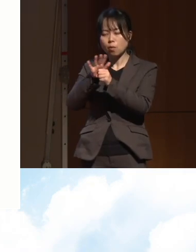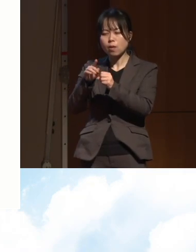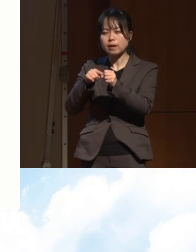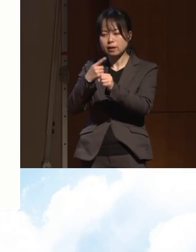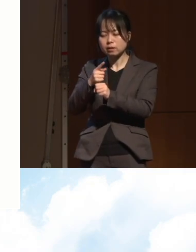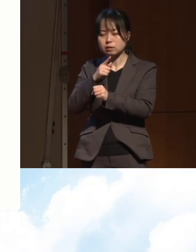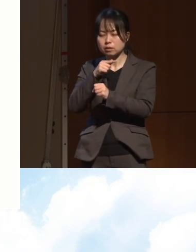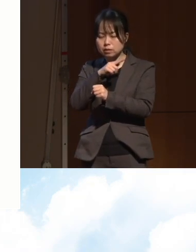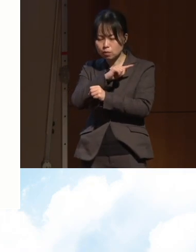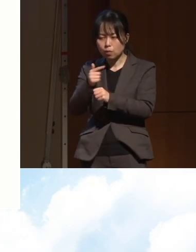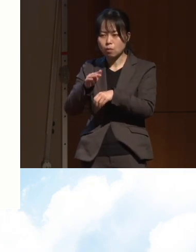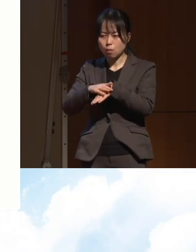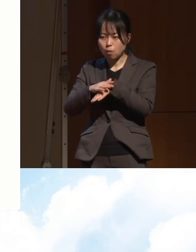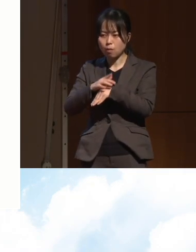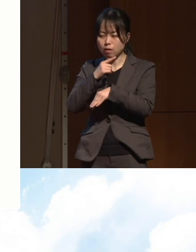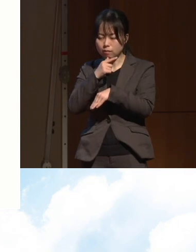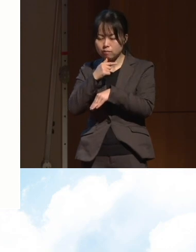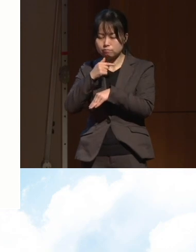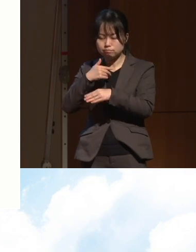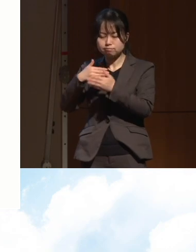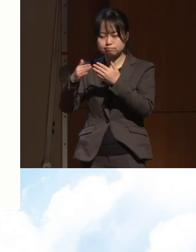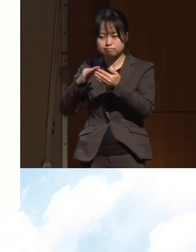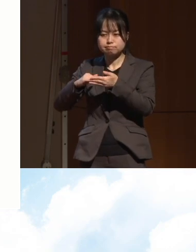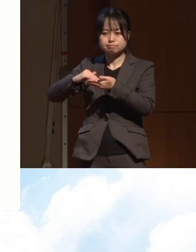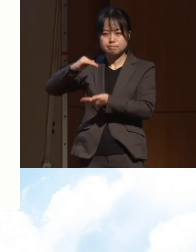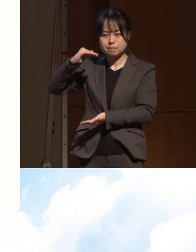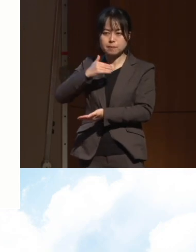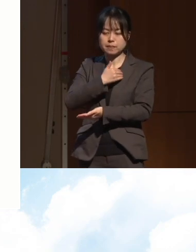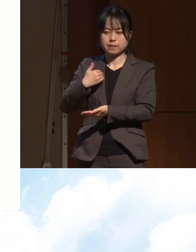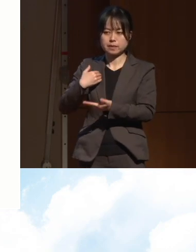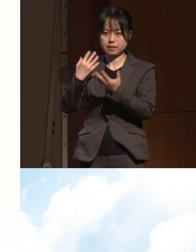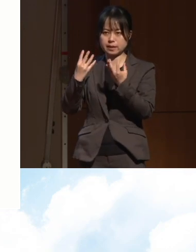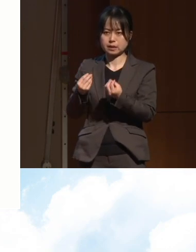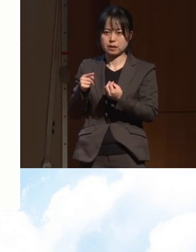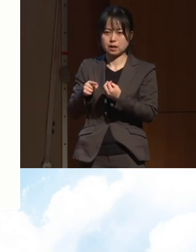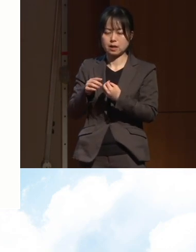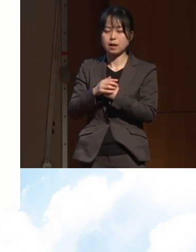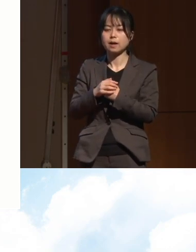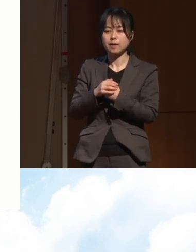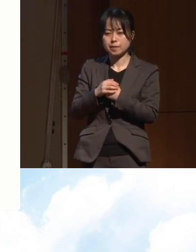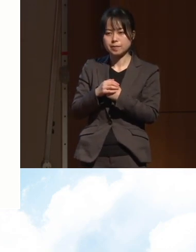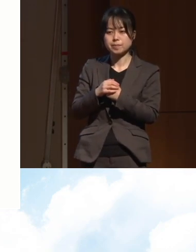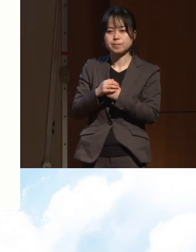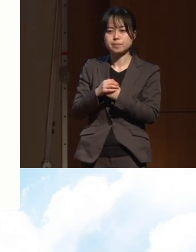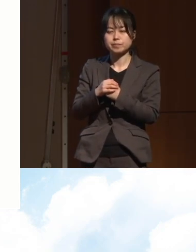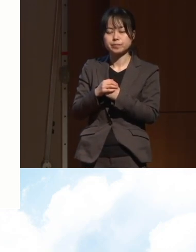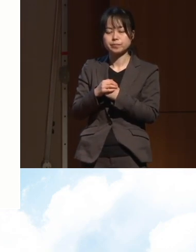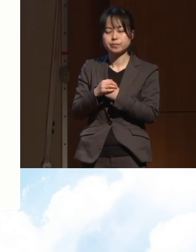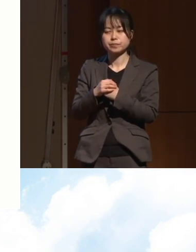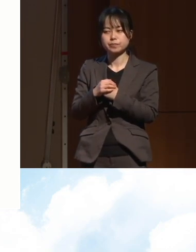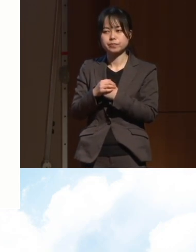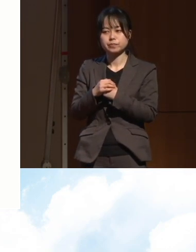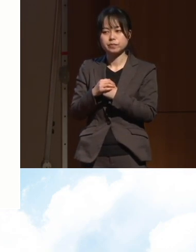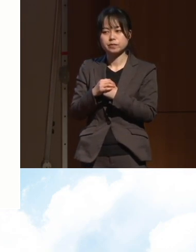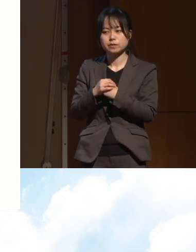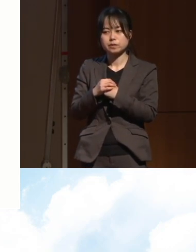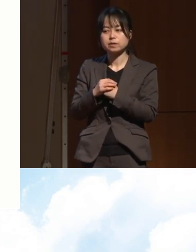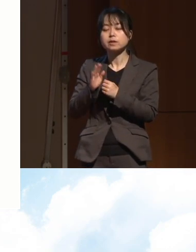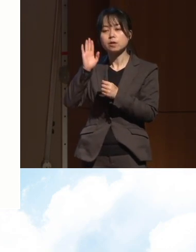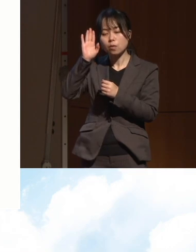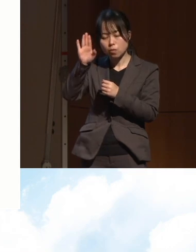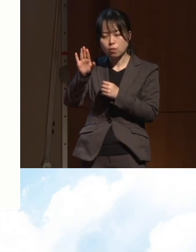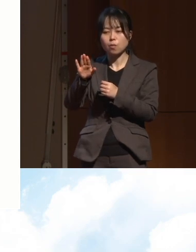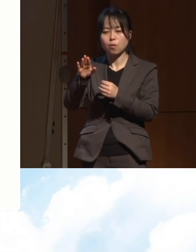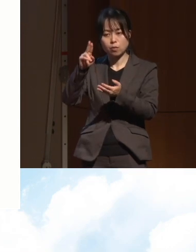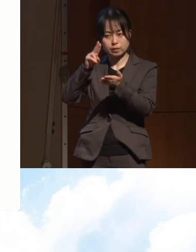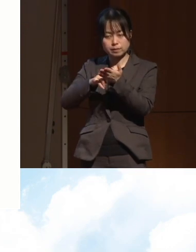presented for regulatory review for the first time. And we decided that actually, if we took the traditional